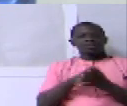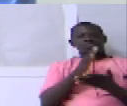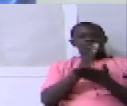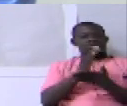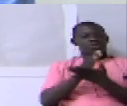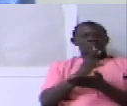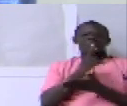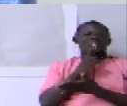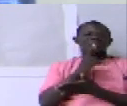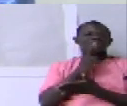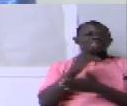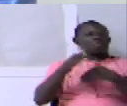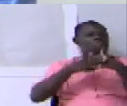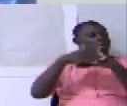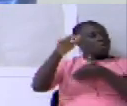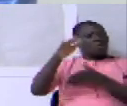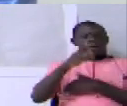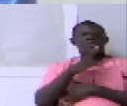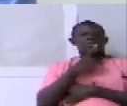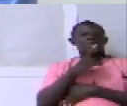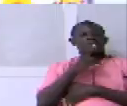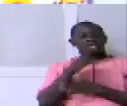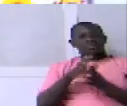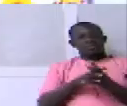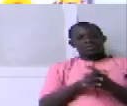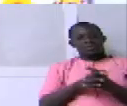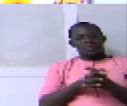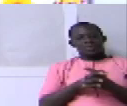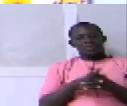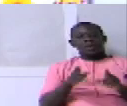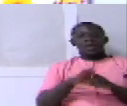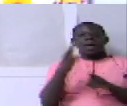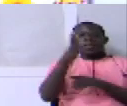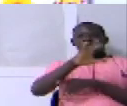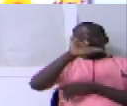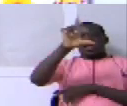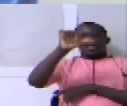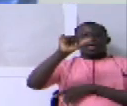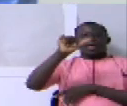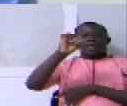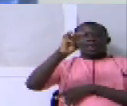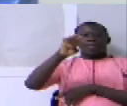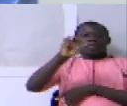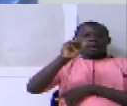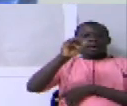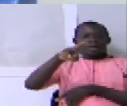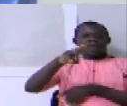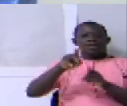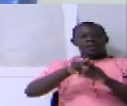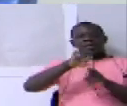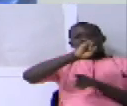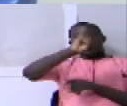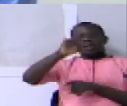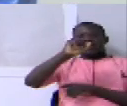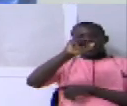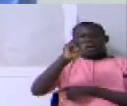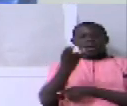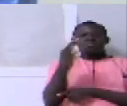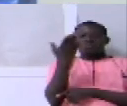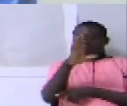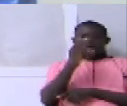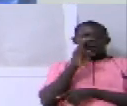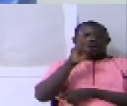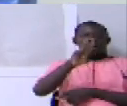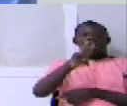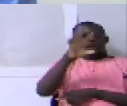regret. Tonya nimisata kuala le saying. Lamin Jah may be watching. What do you have to say to him? Lamin Jah asikeno abe jube